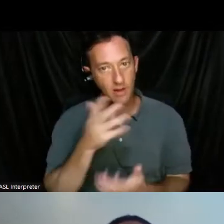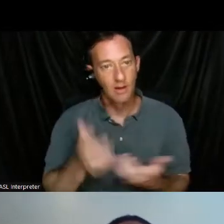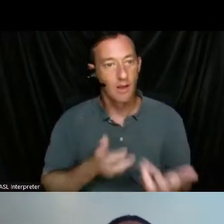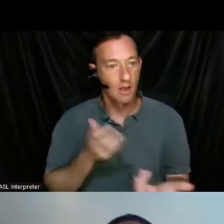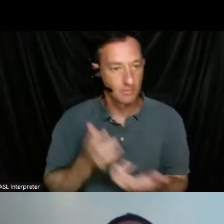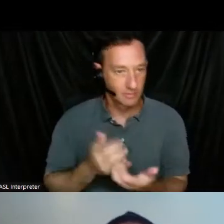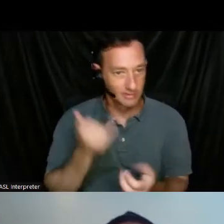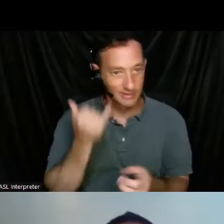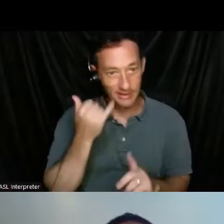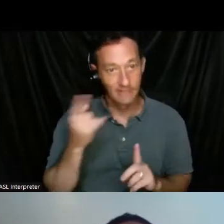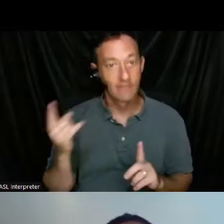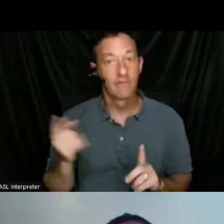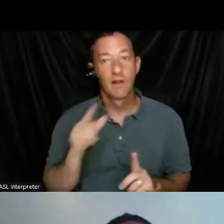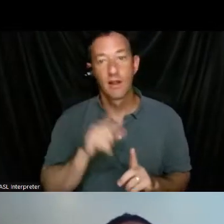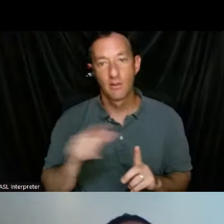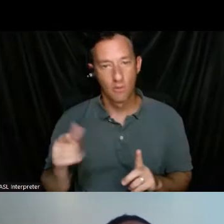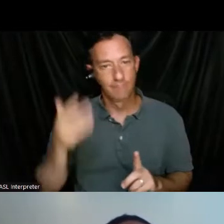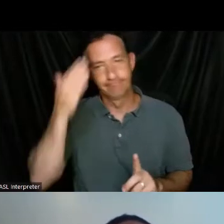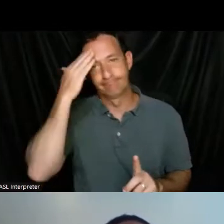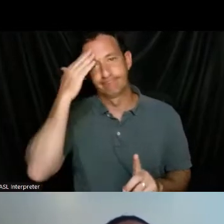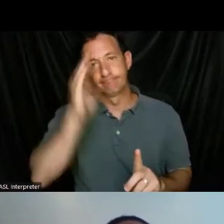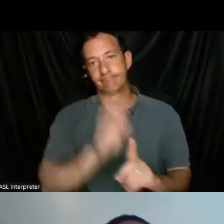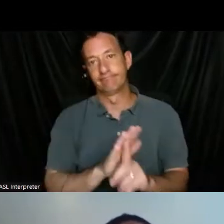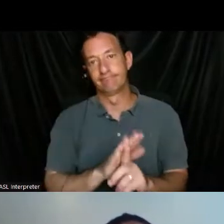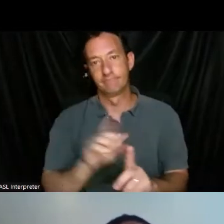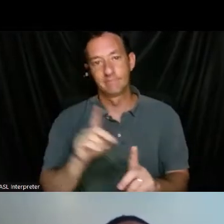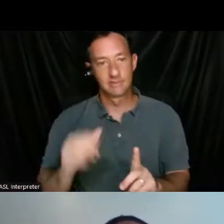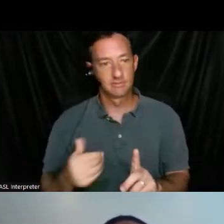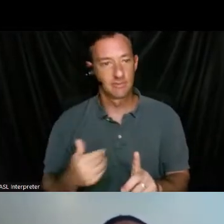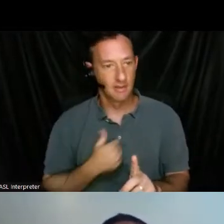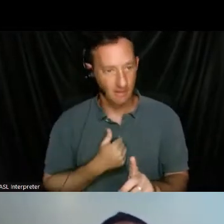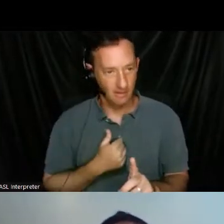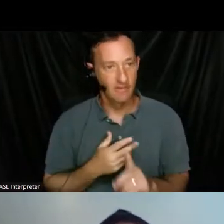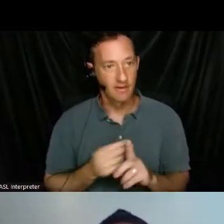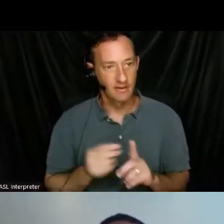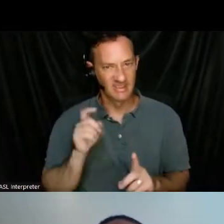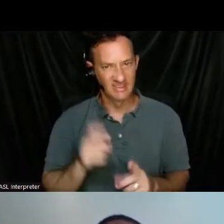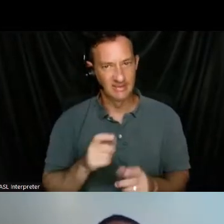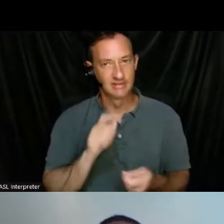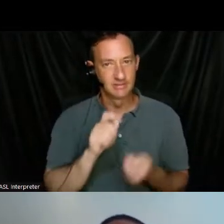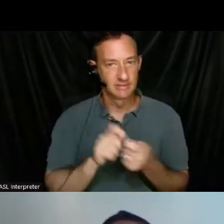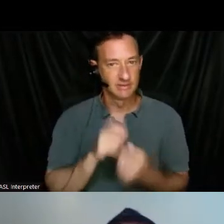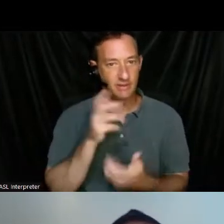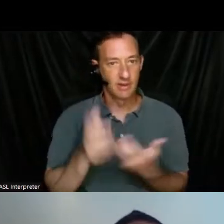the provider has knowledge of the individual's disability and the need for a particular accommodation.